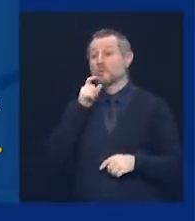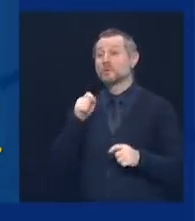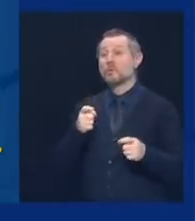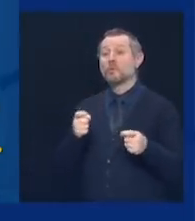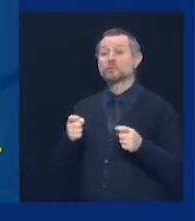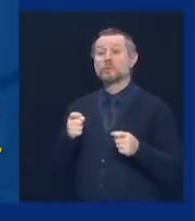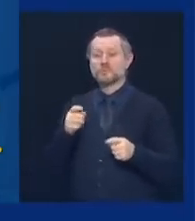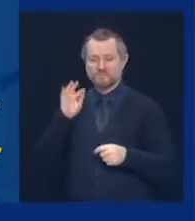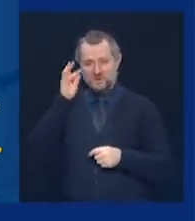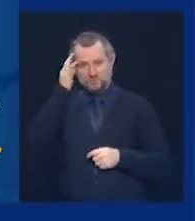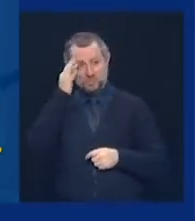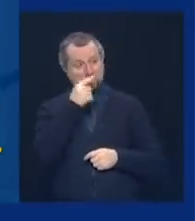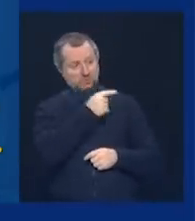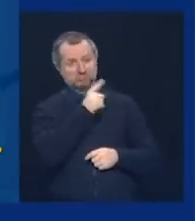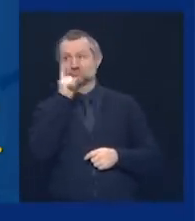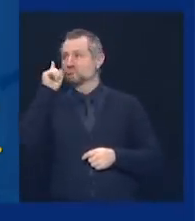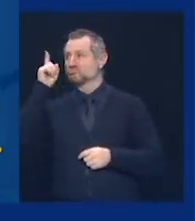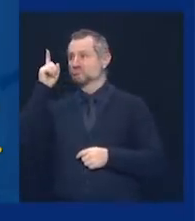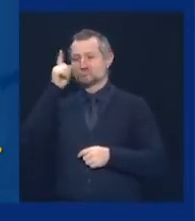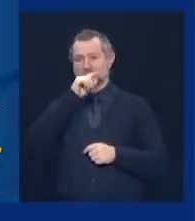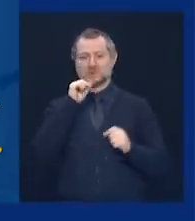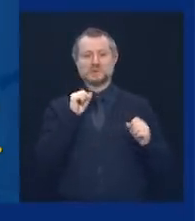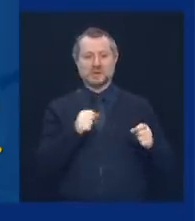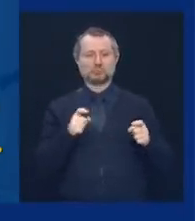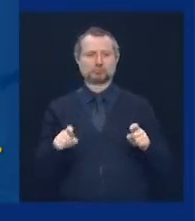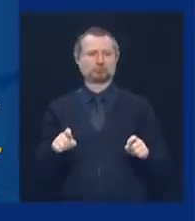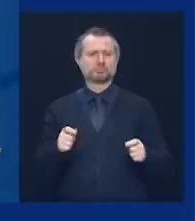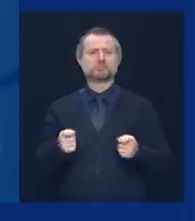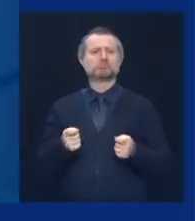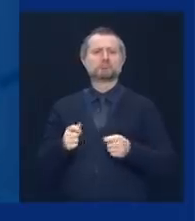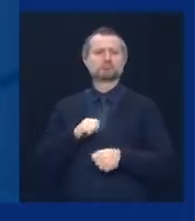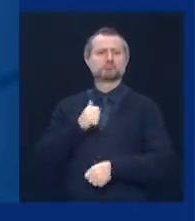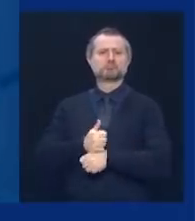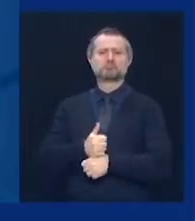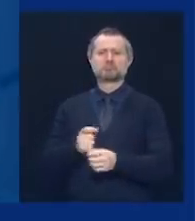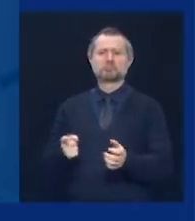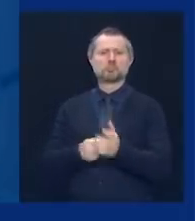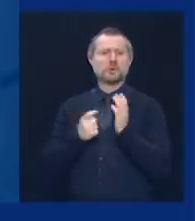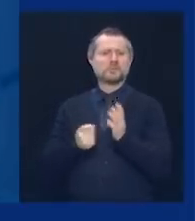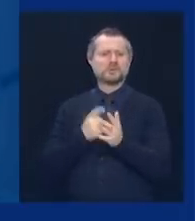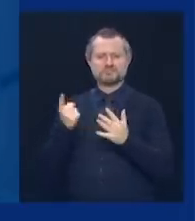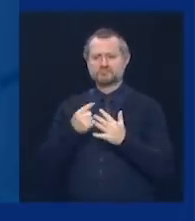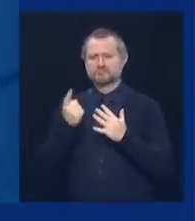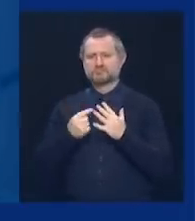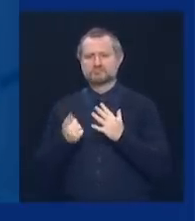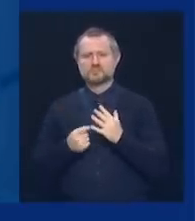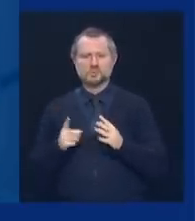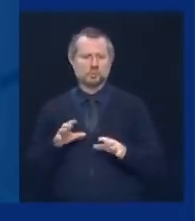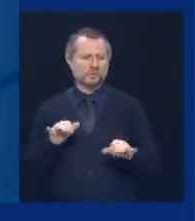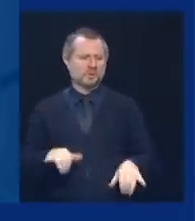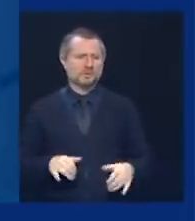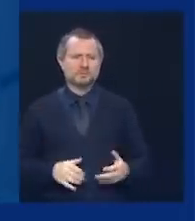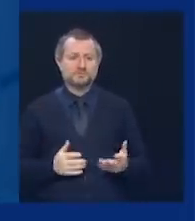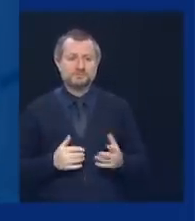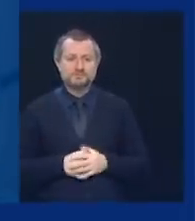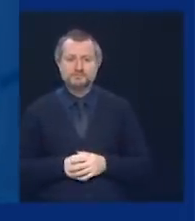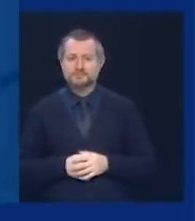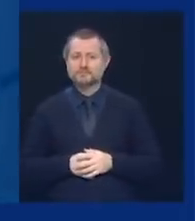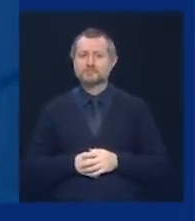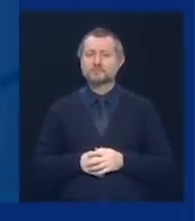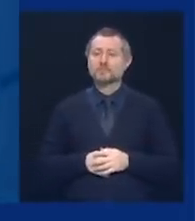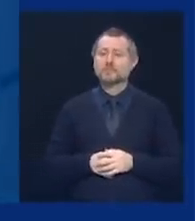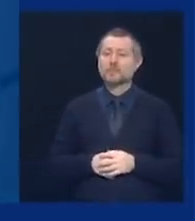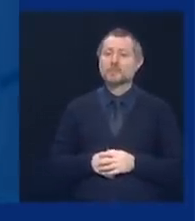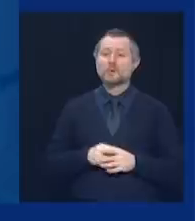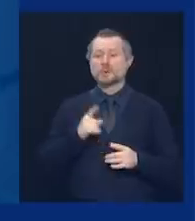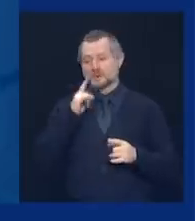that, and the federal government should do it. And they should have done it already. One of the great political